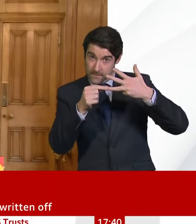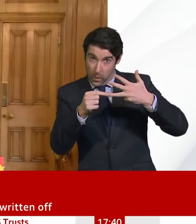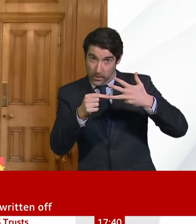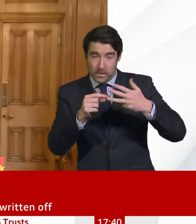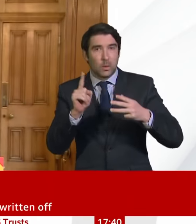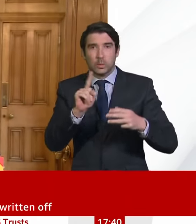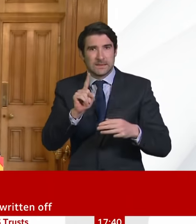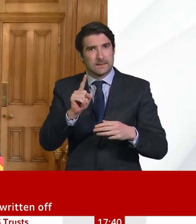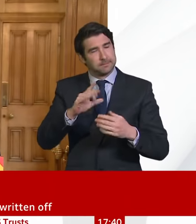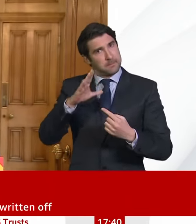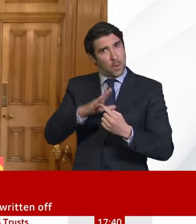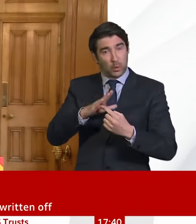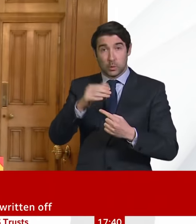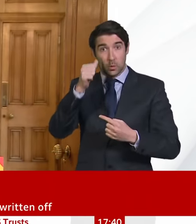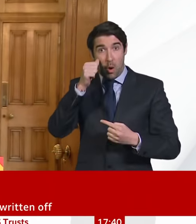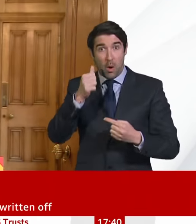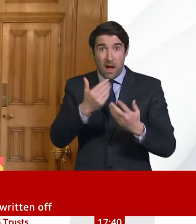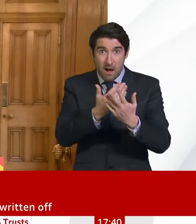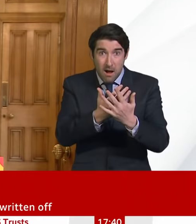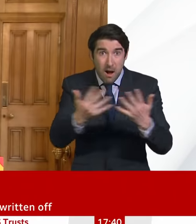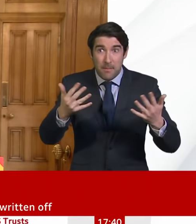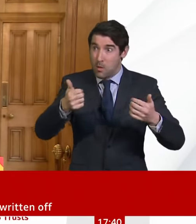virus. This is done using an